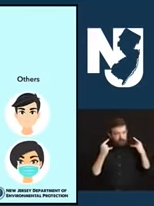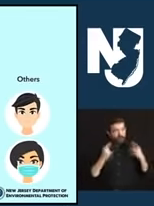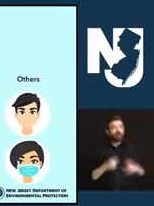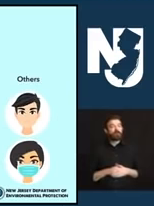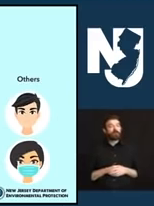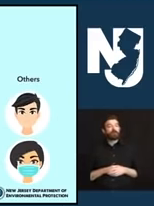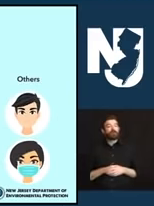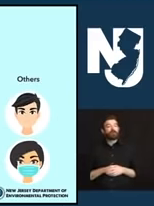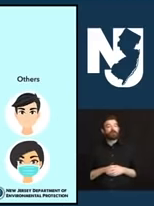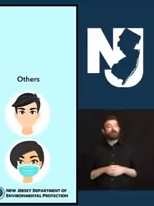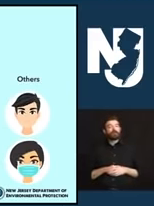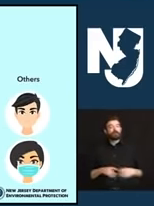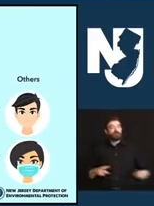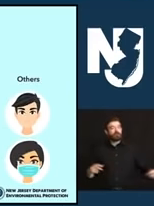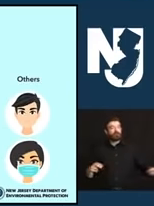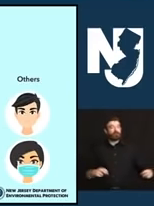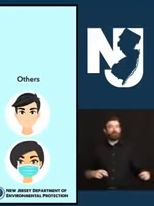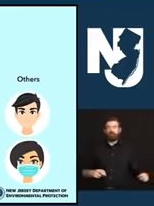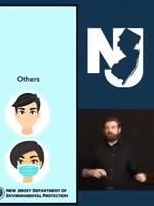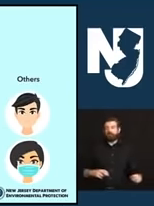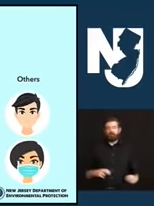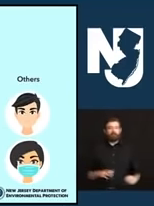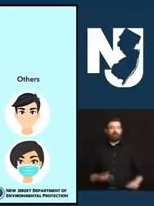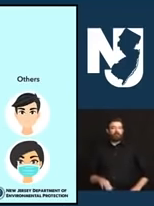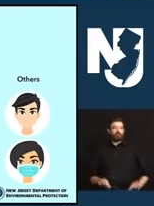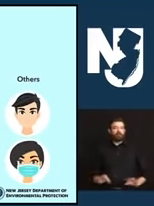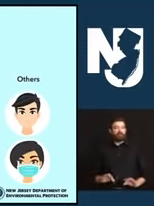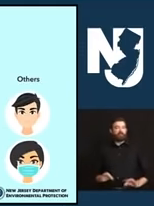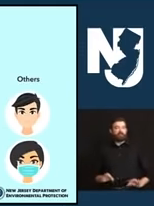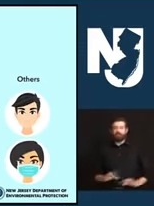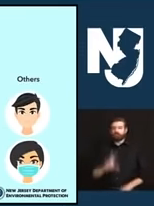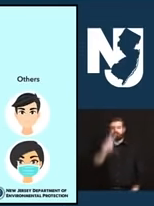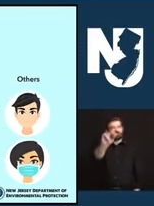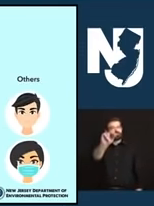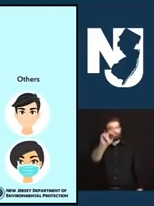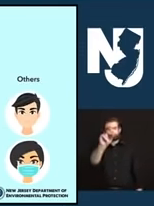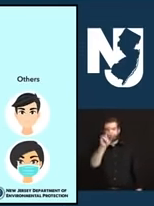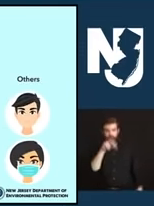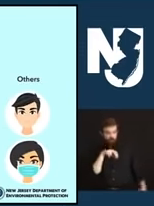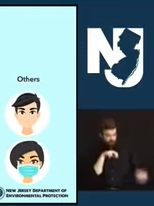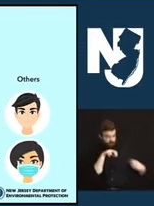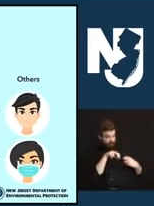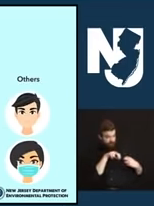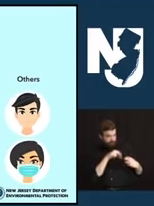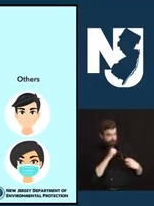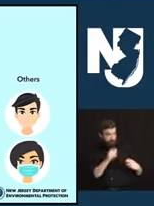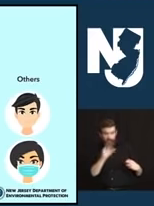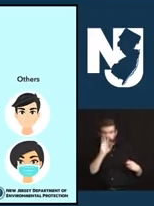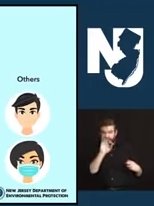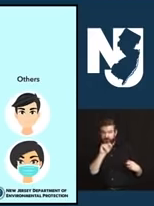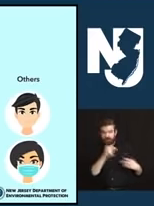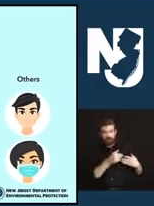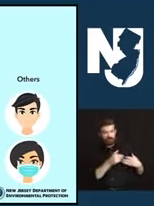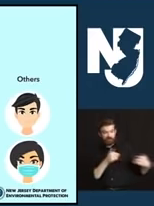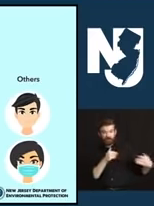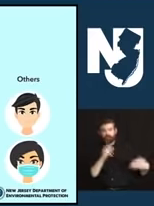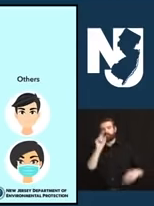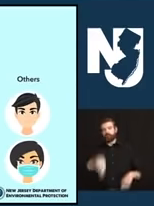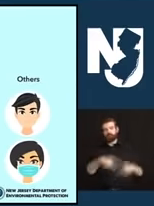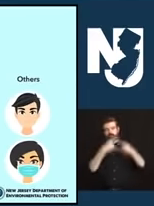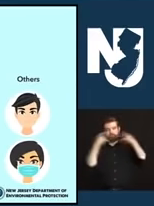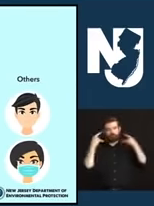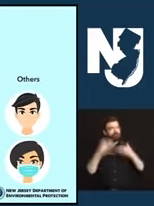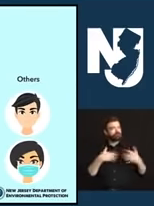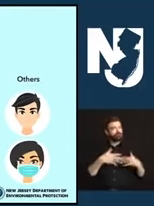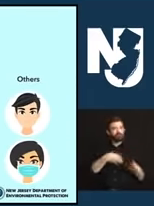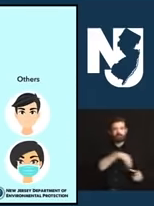bars without any regard for those around us. That's how we backslide. That's how we get pushed off our road back. We have worked